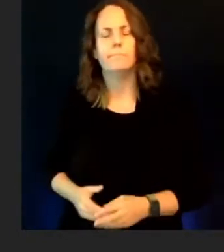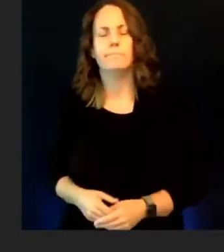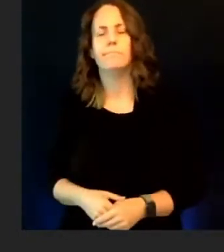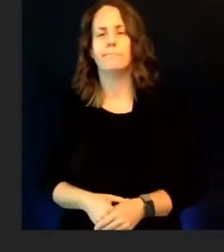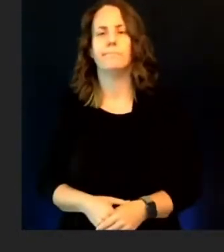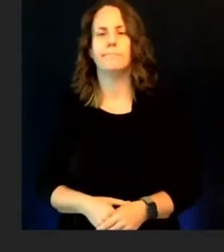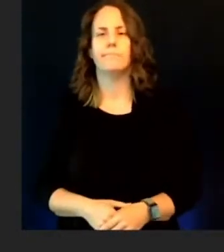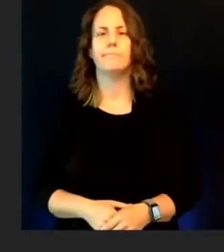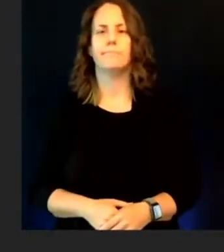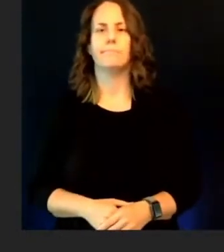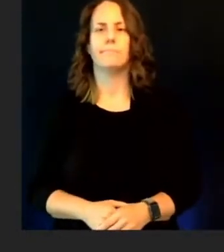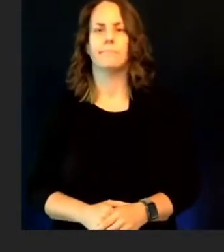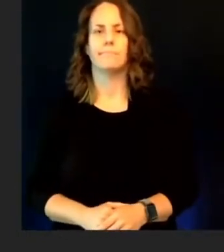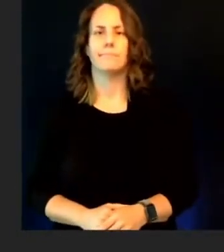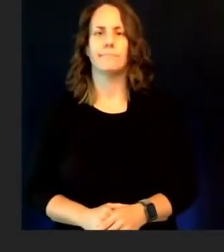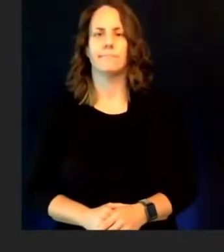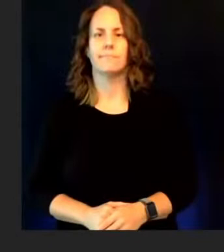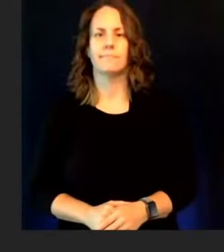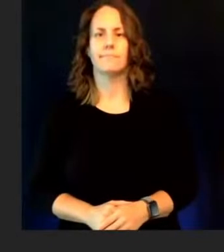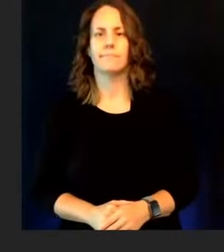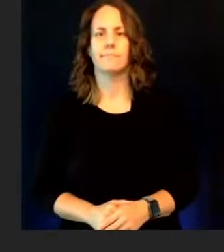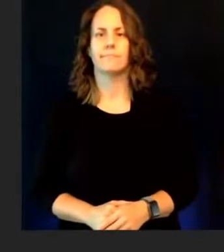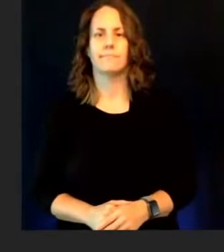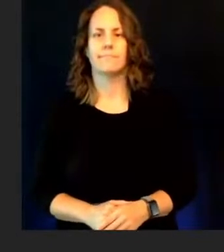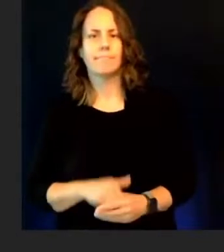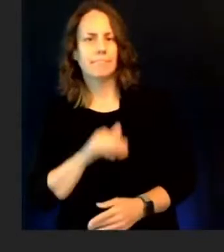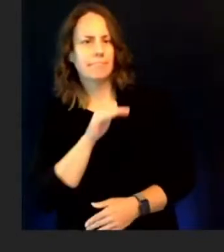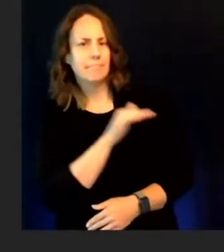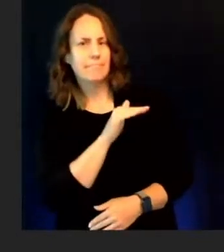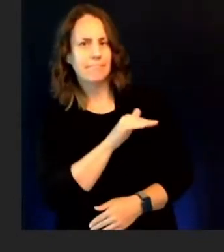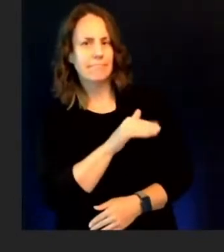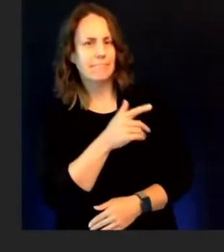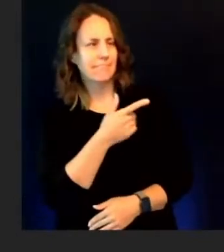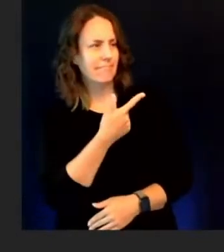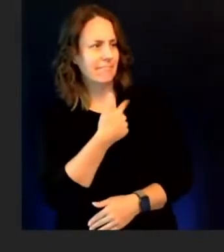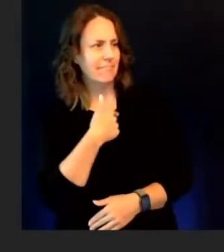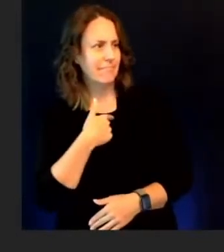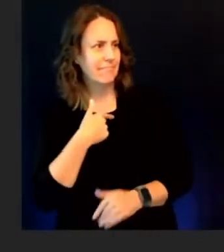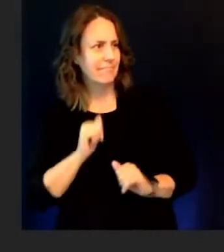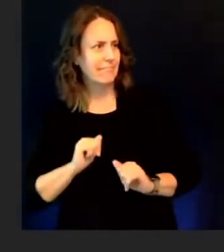And Kelly, it looks like maybe I need you to let me share my screen.